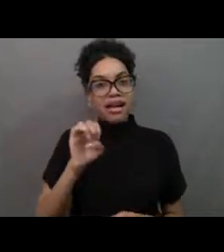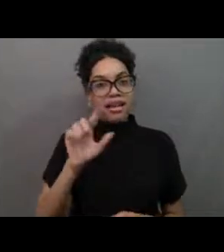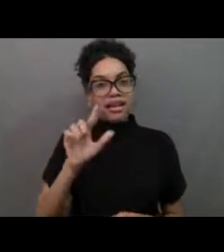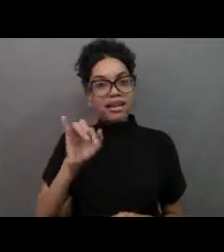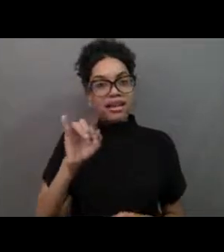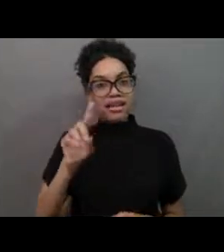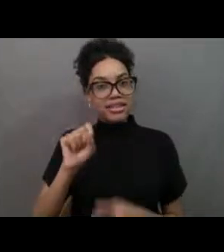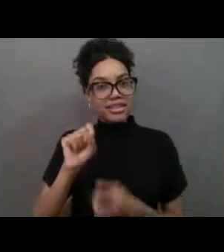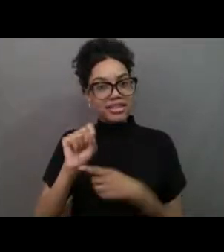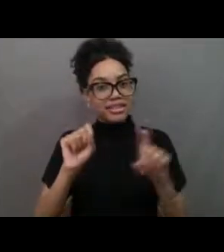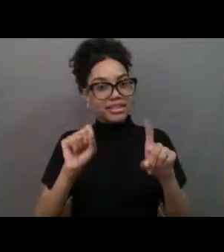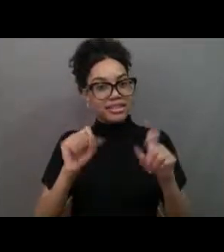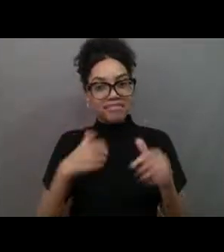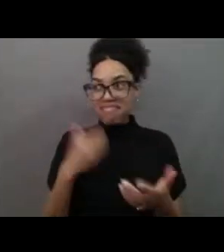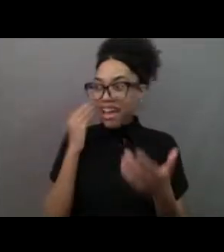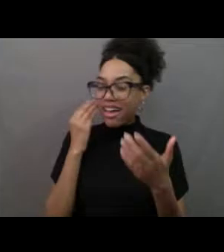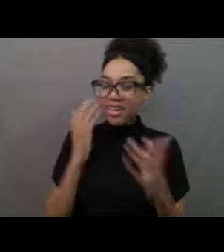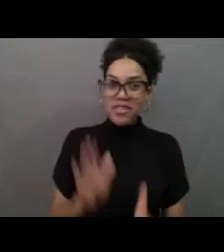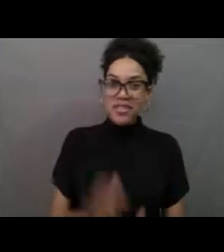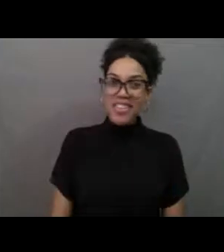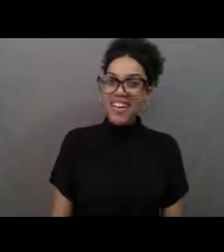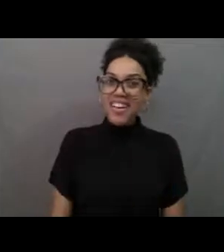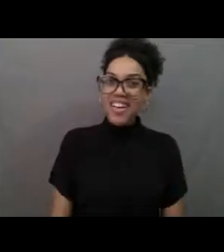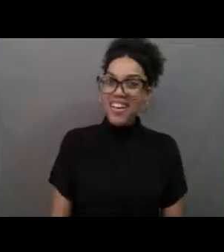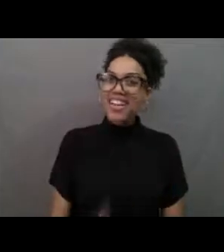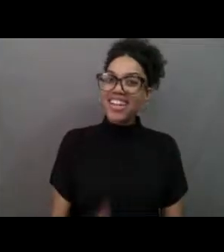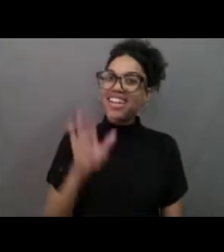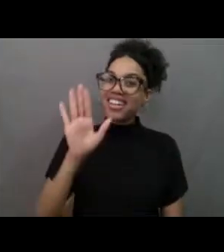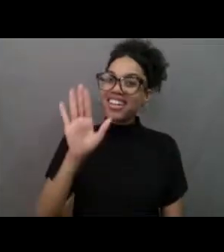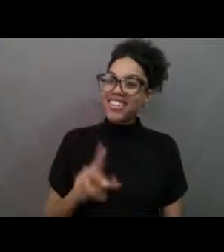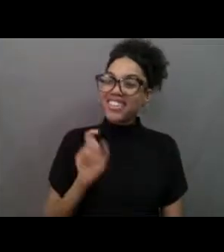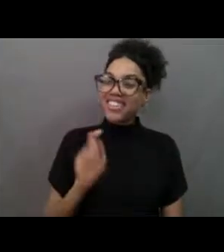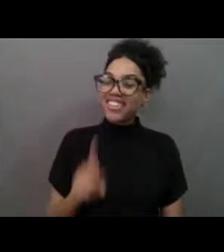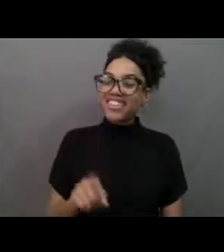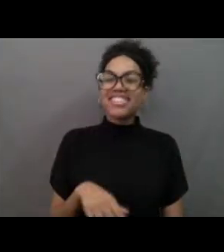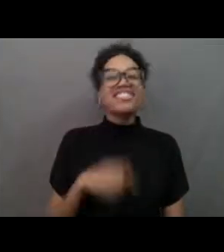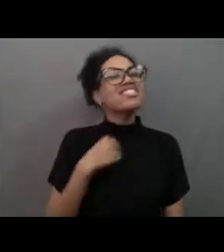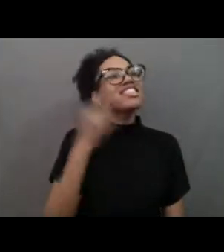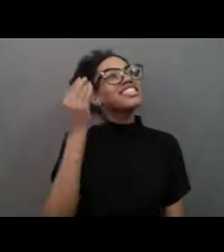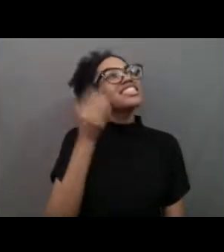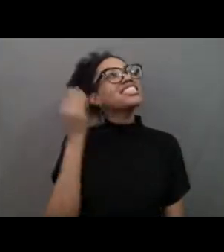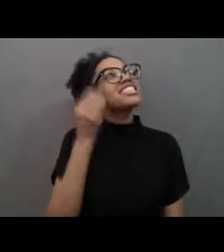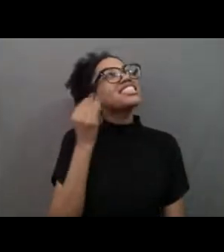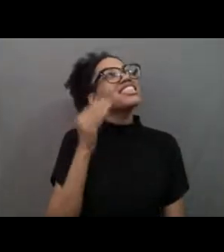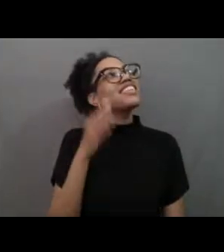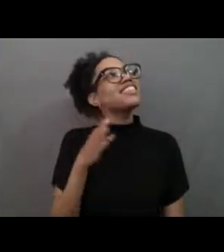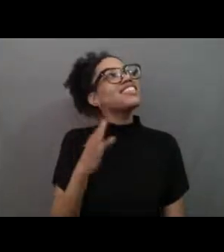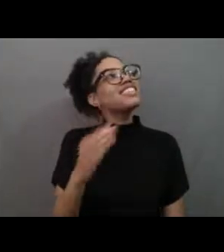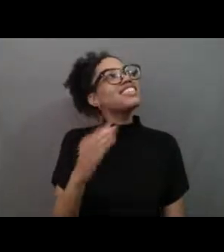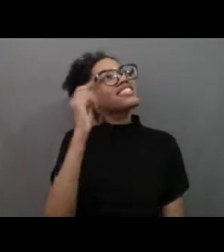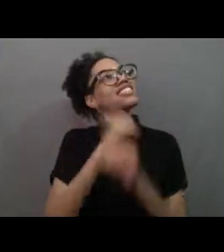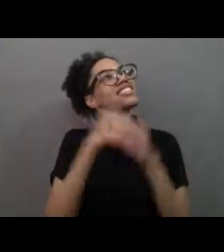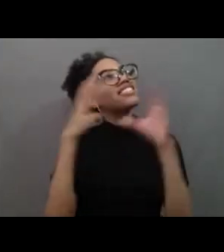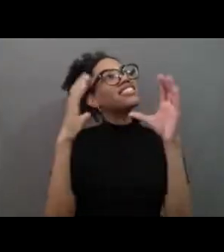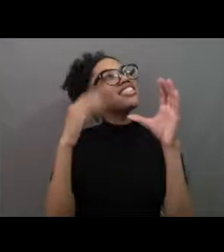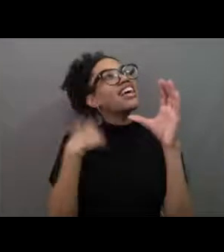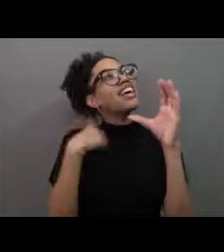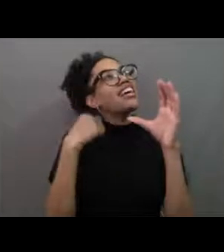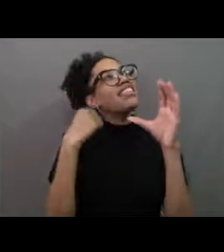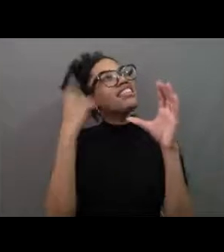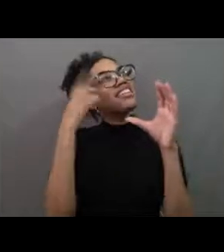I don't know. That is a great question. I'm trying to picture a fish in my head and think. I know